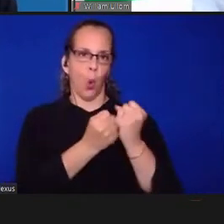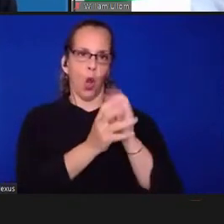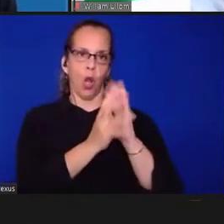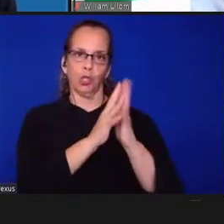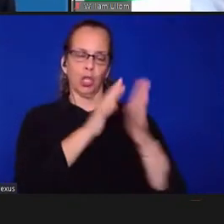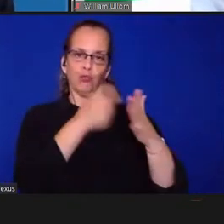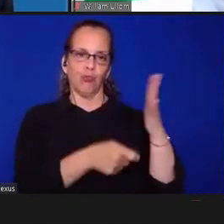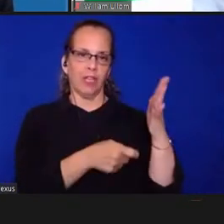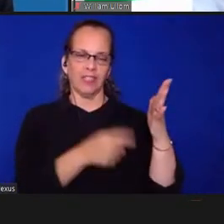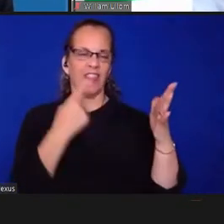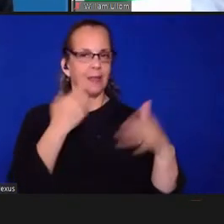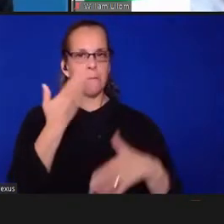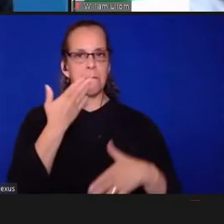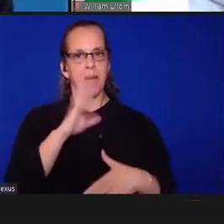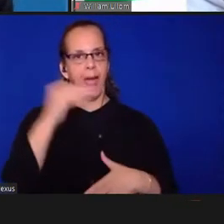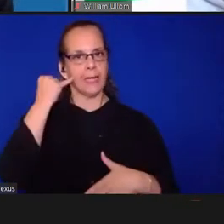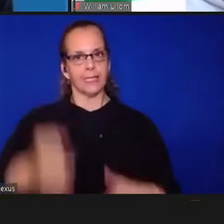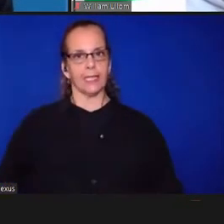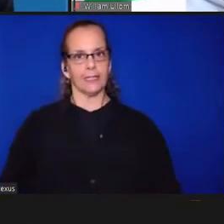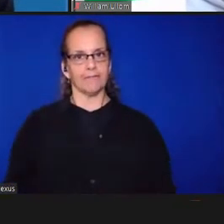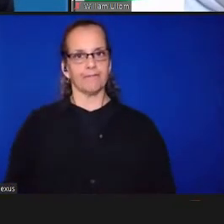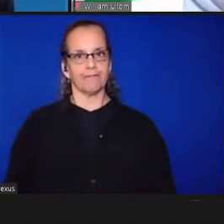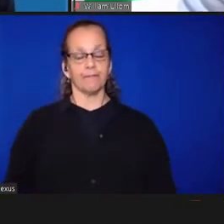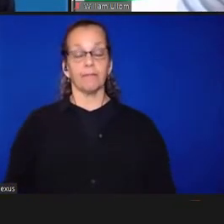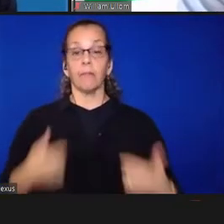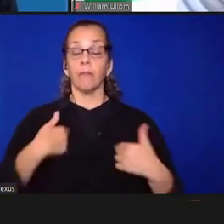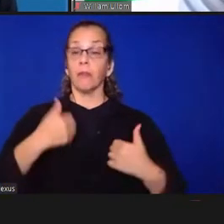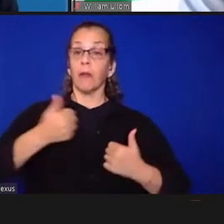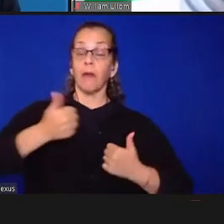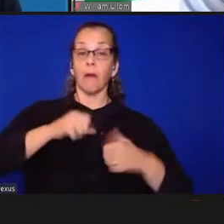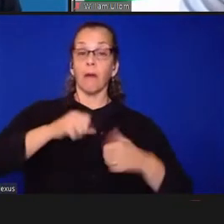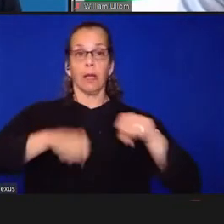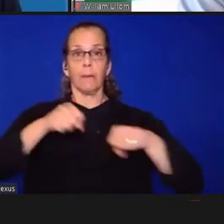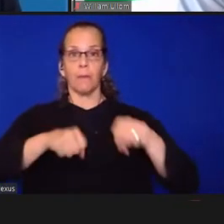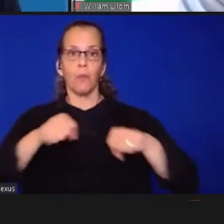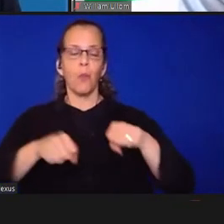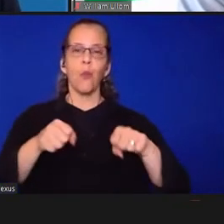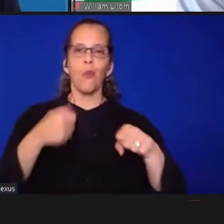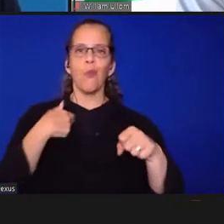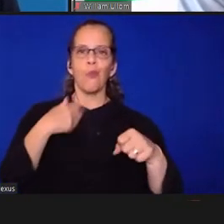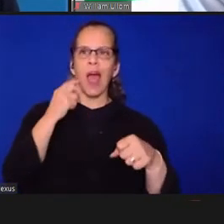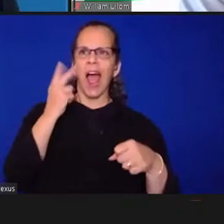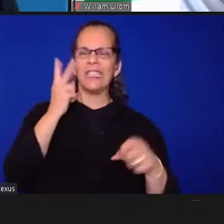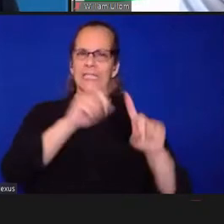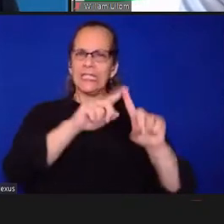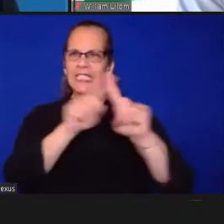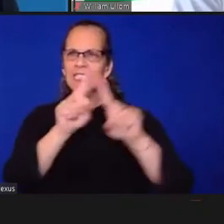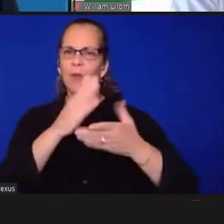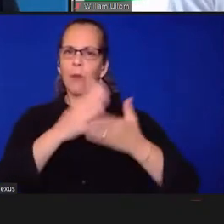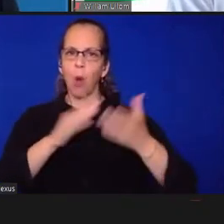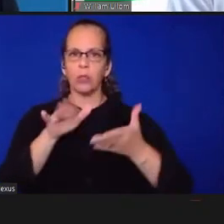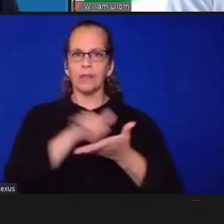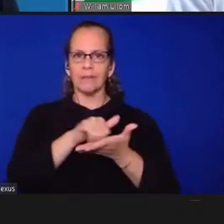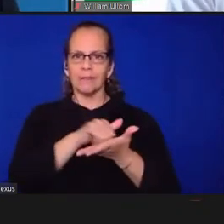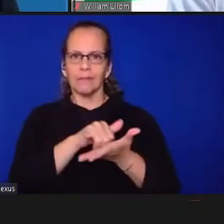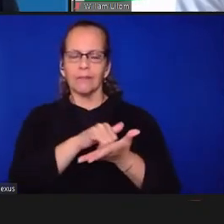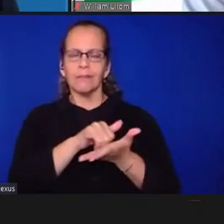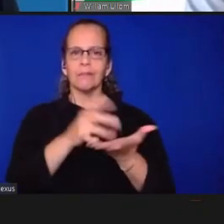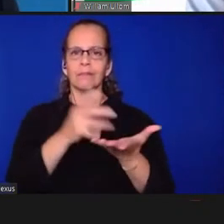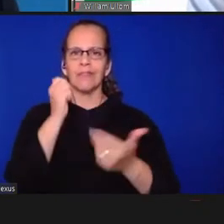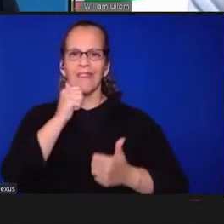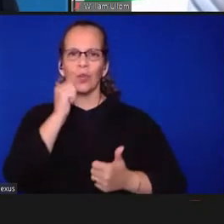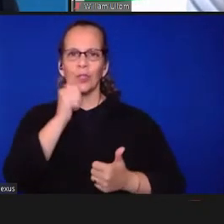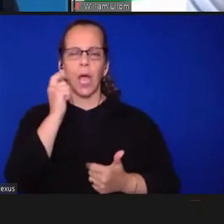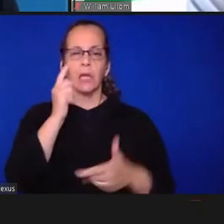for the city I might commute via bicycle I get to see large parts of the city at different times a day I only really see congestion at the